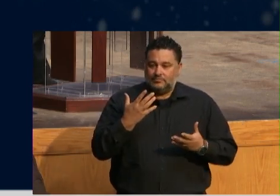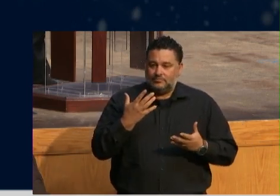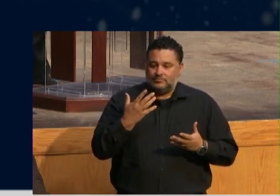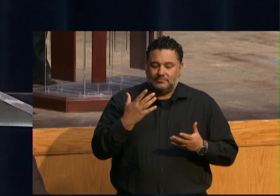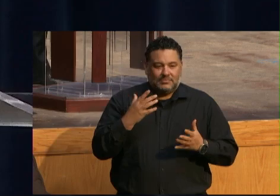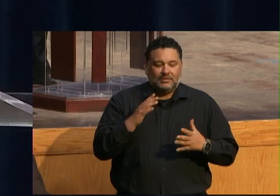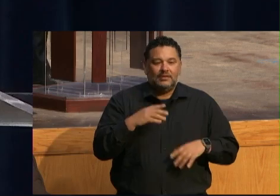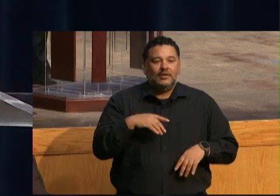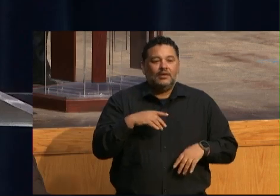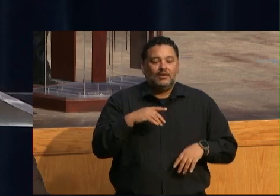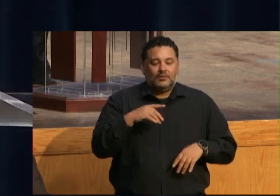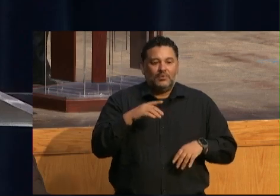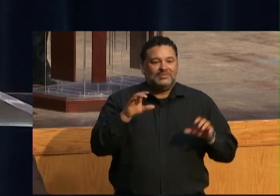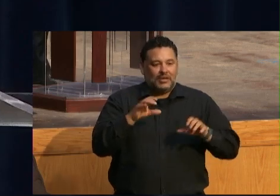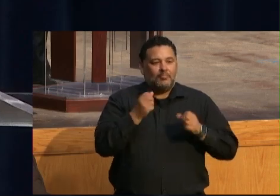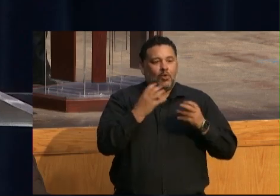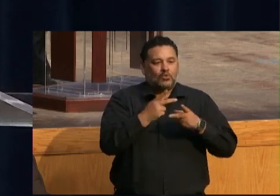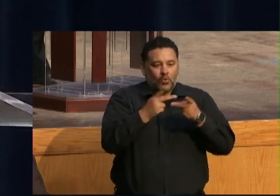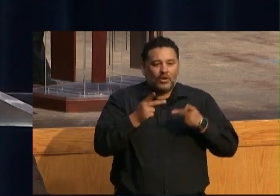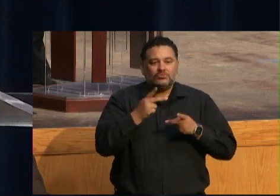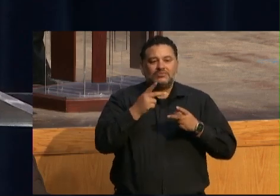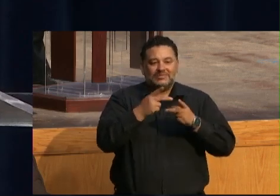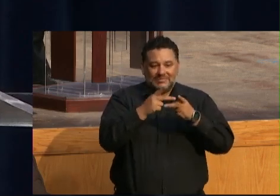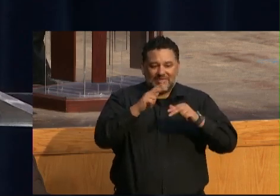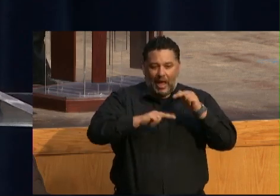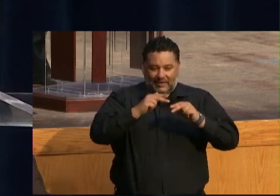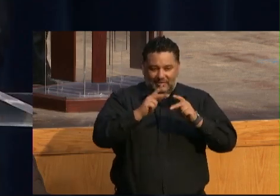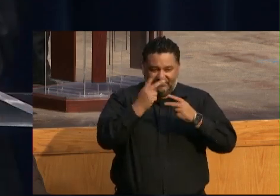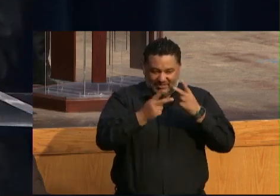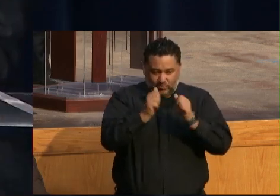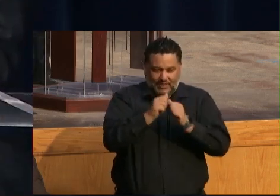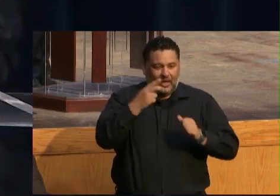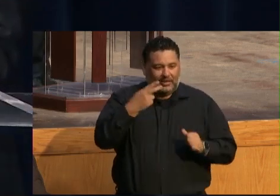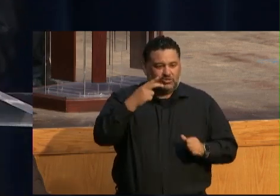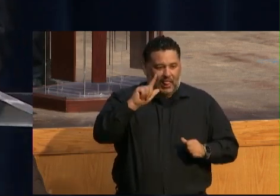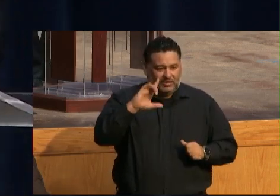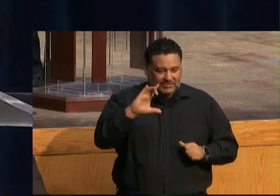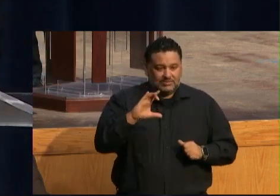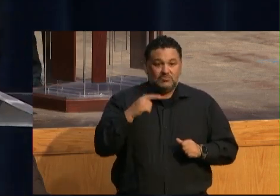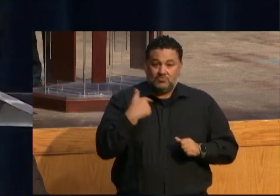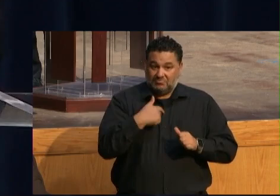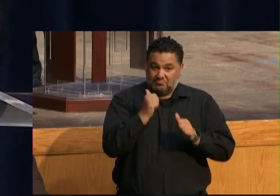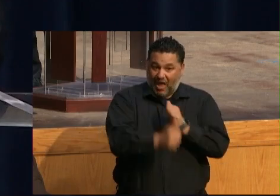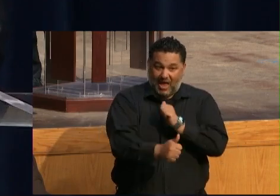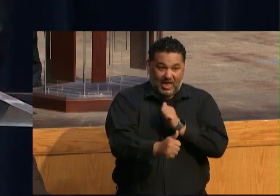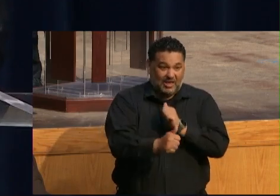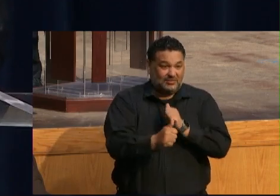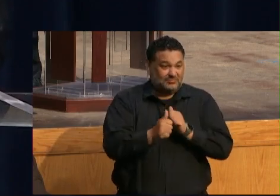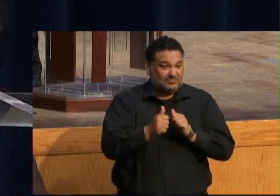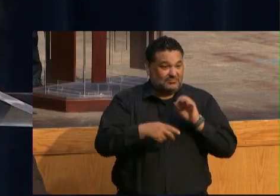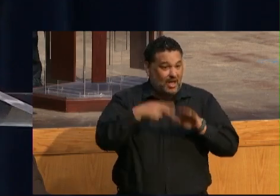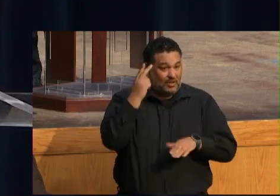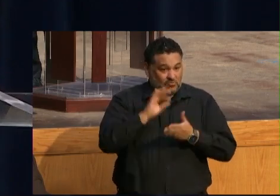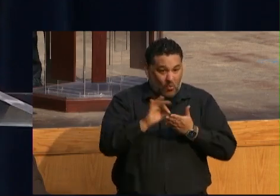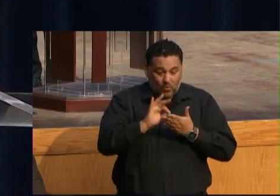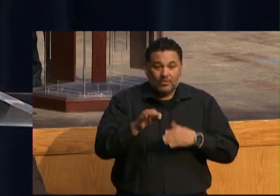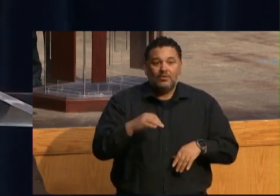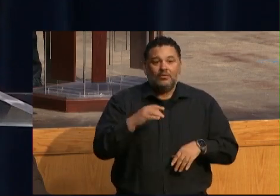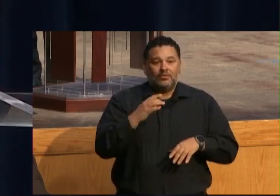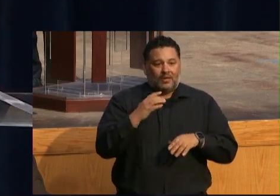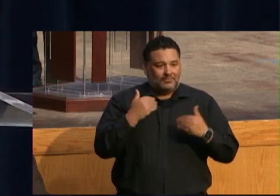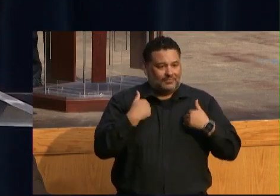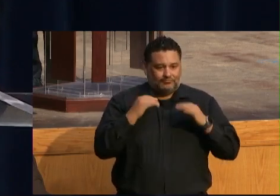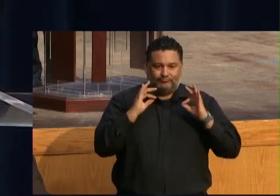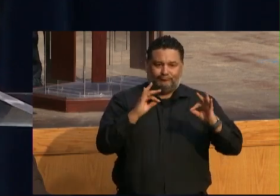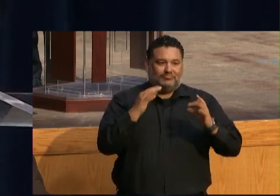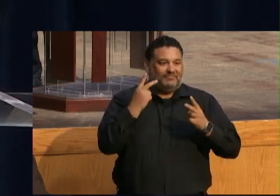did our multi-location site visit with HLC, which we passed with flying colors. We had a flawless visit. And